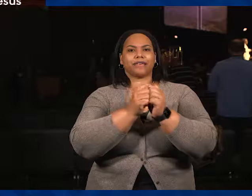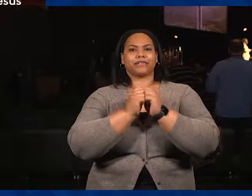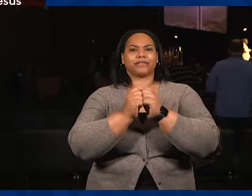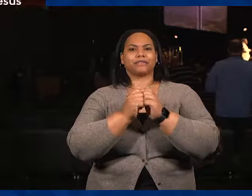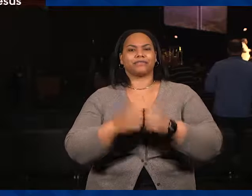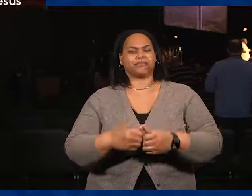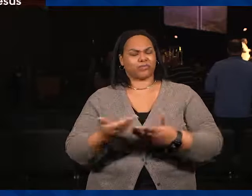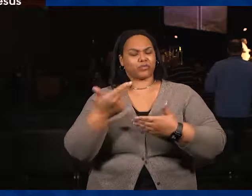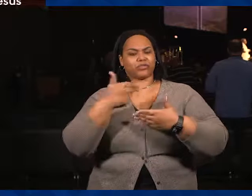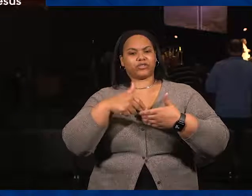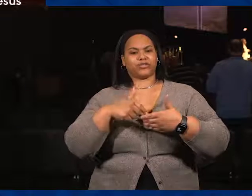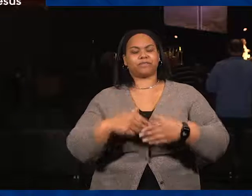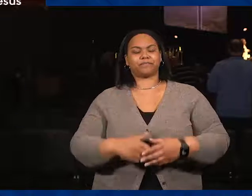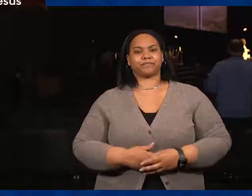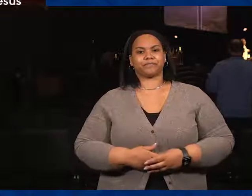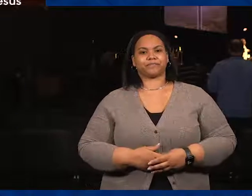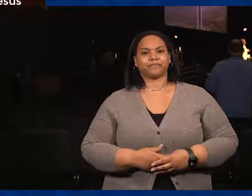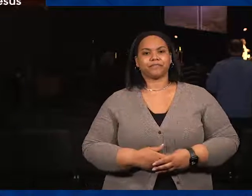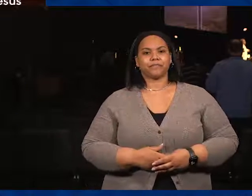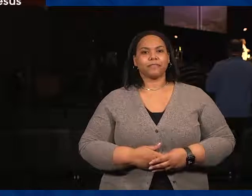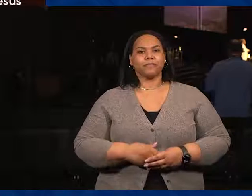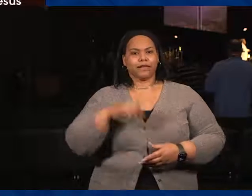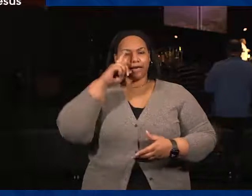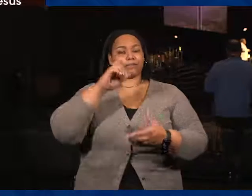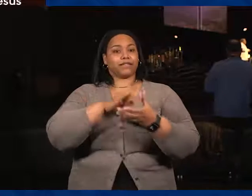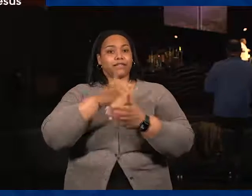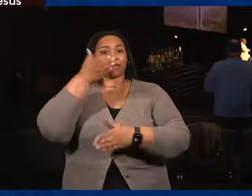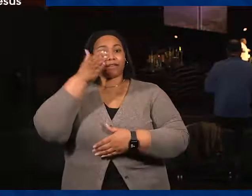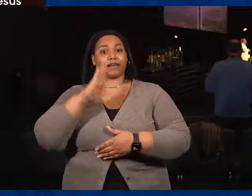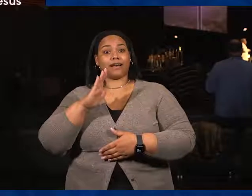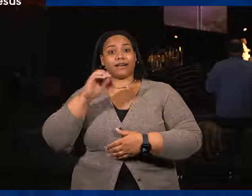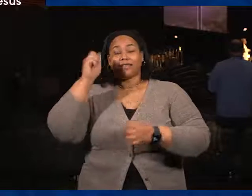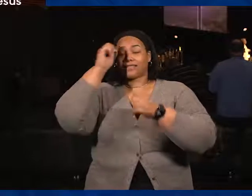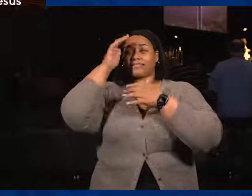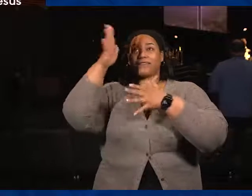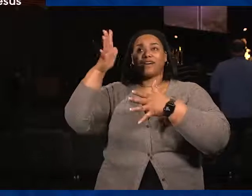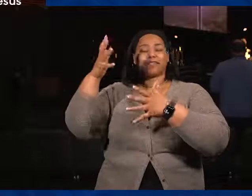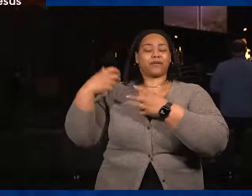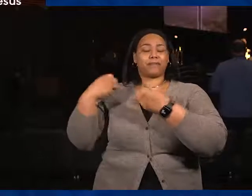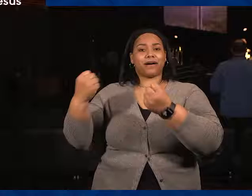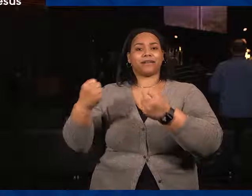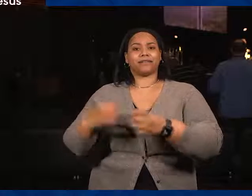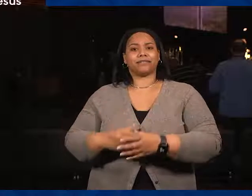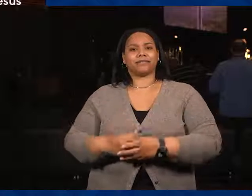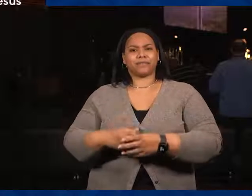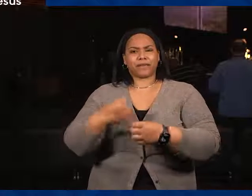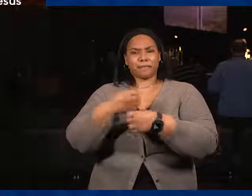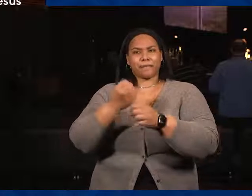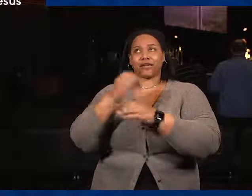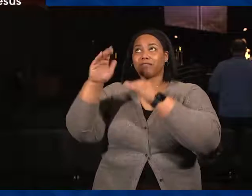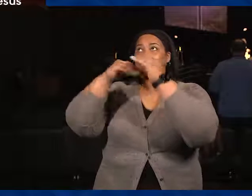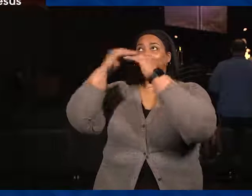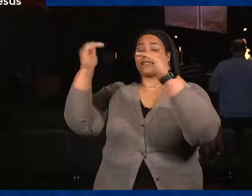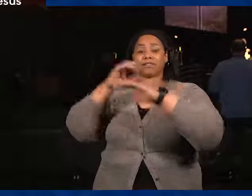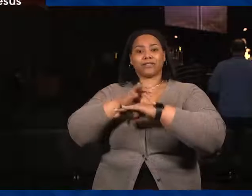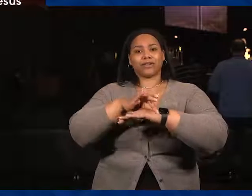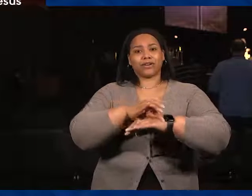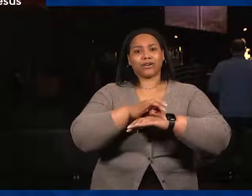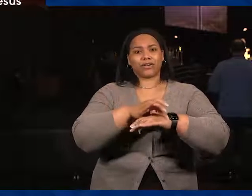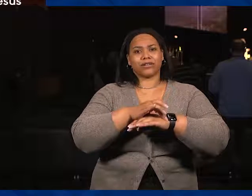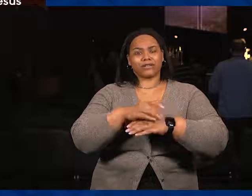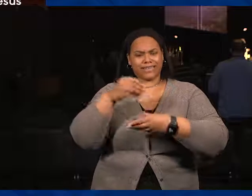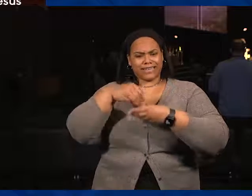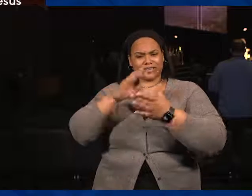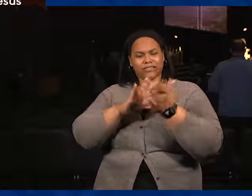join me as we read? I believe in God, the Father Almighty, maker of heaven and earth, and